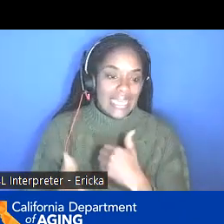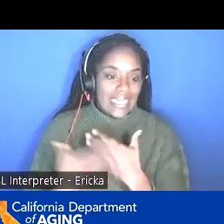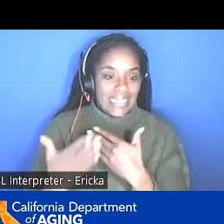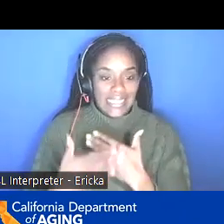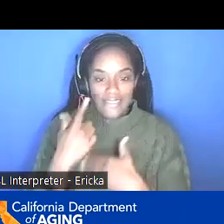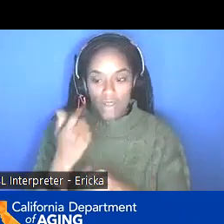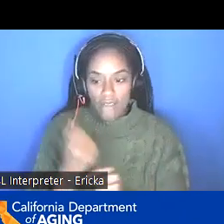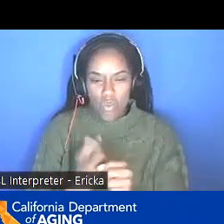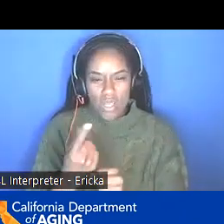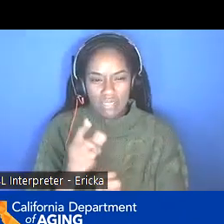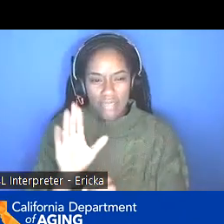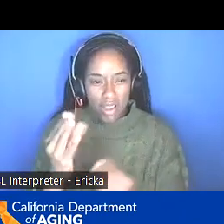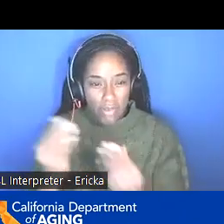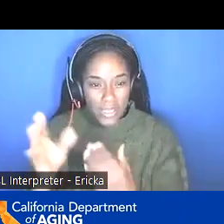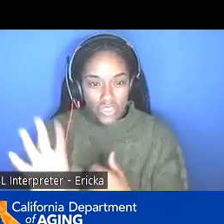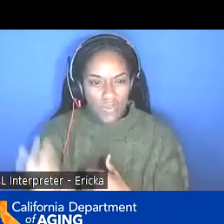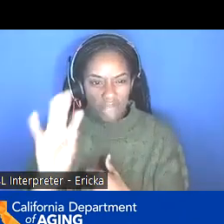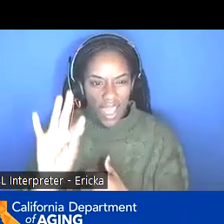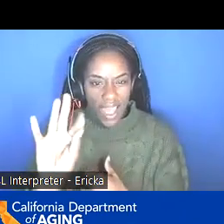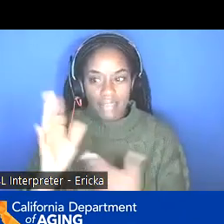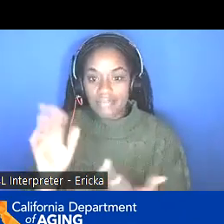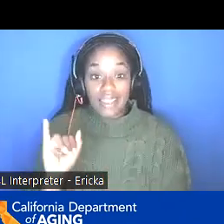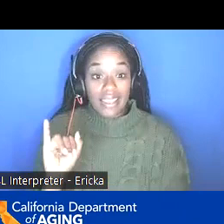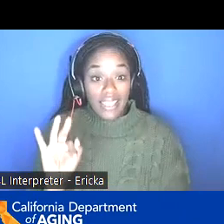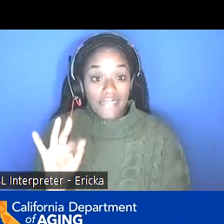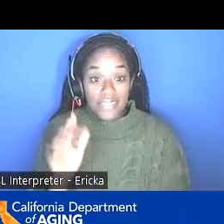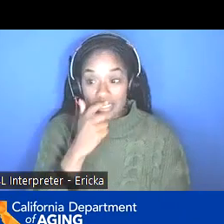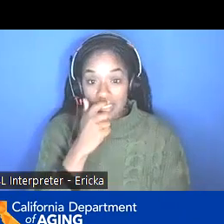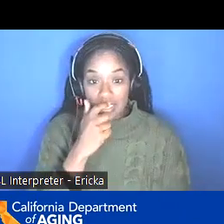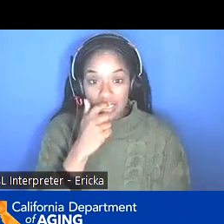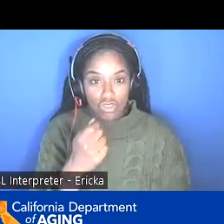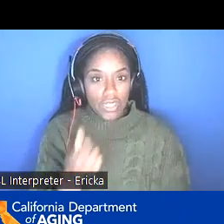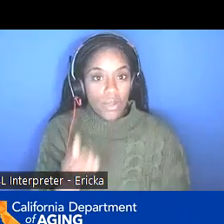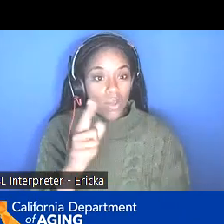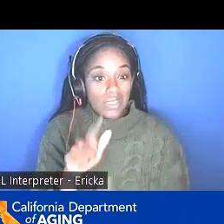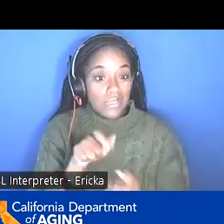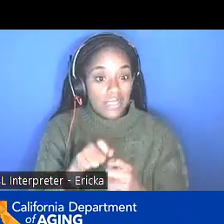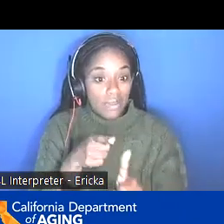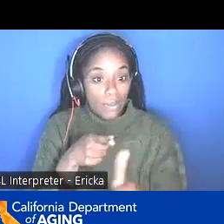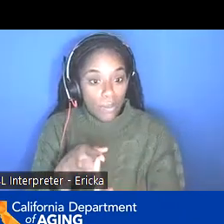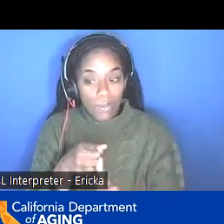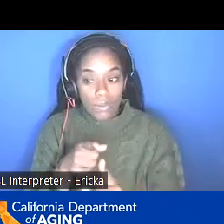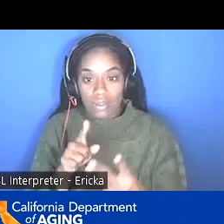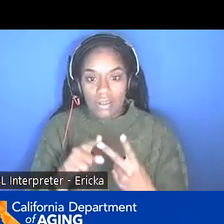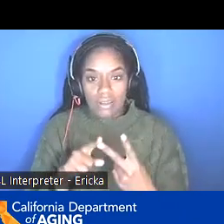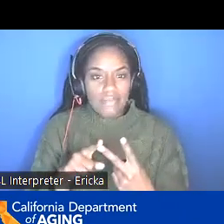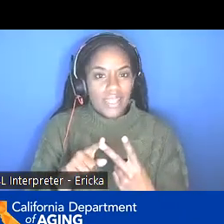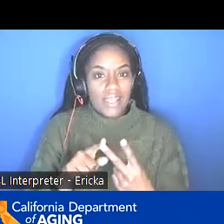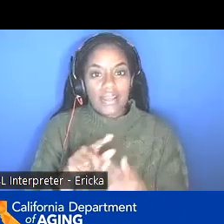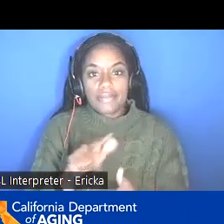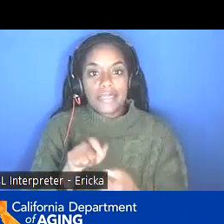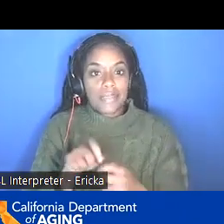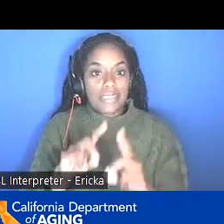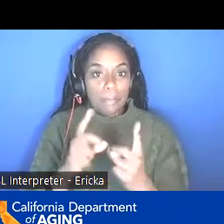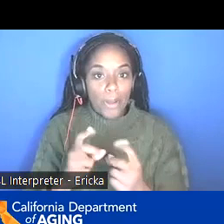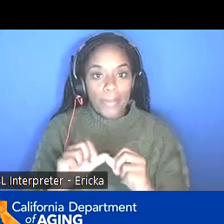find the information that they're most interested in, whether it be one specific goal or one specific department or agency